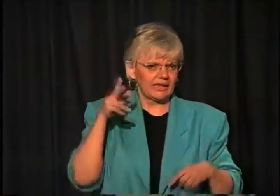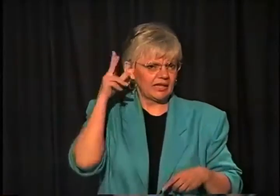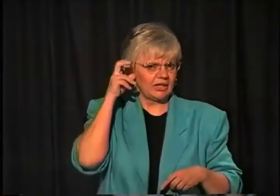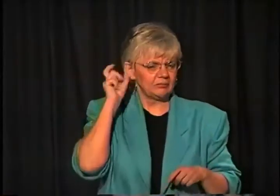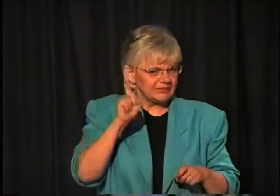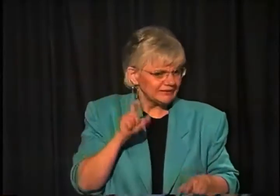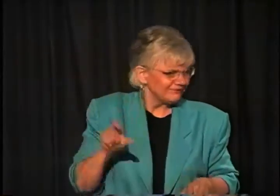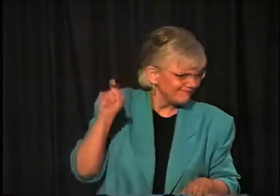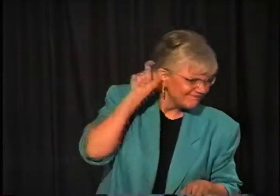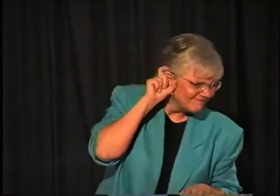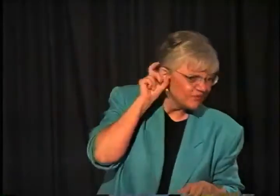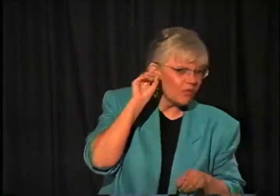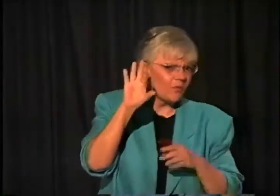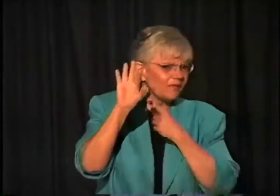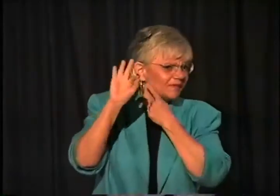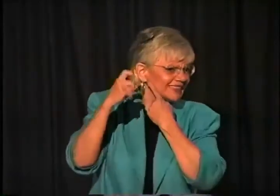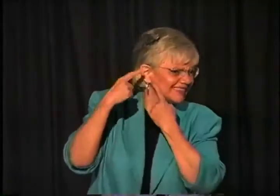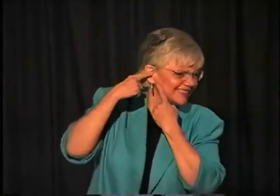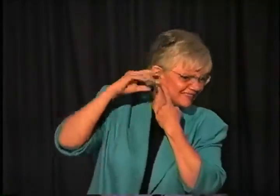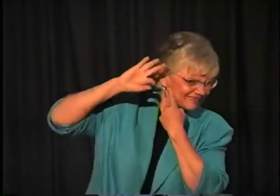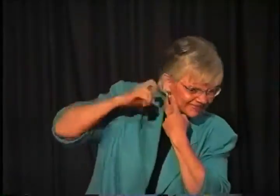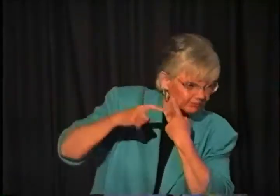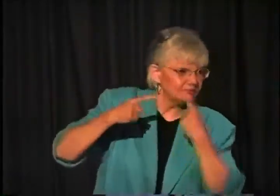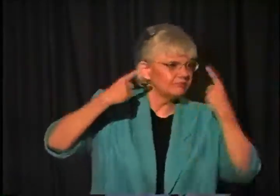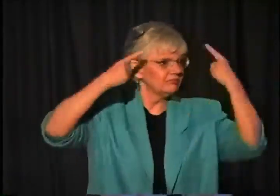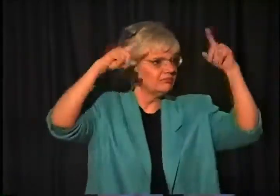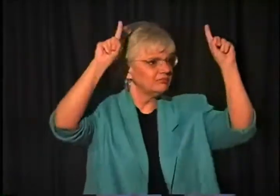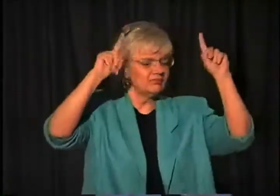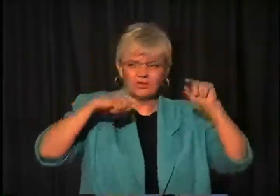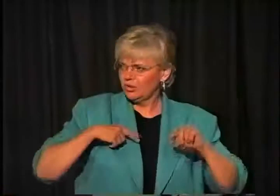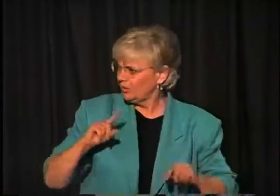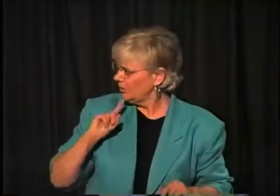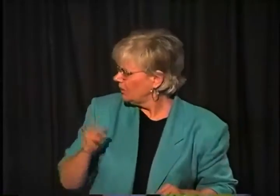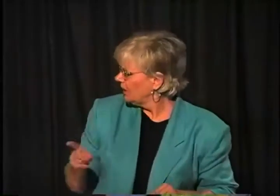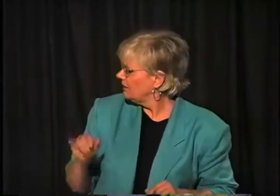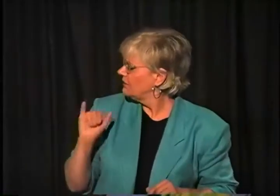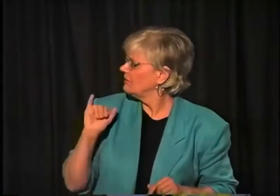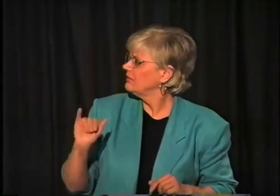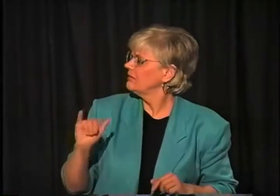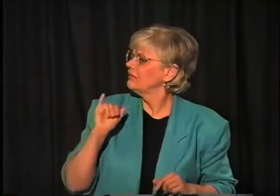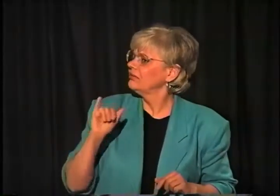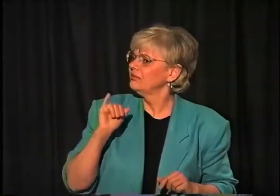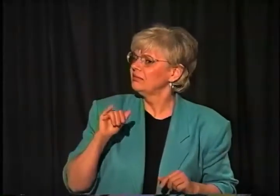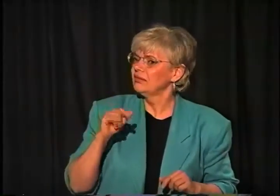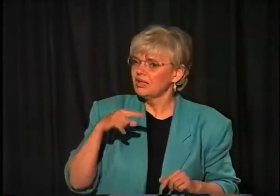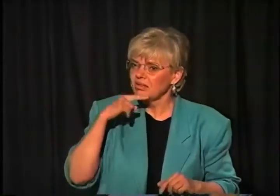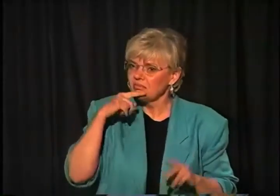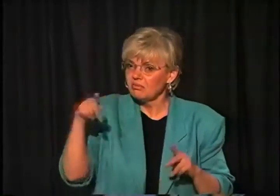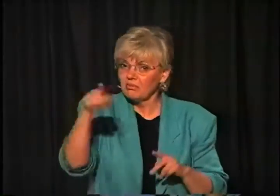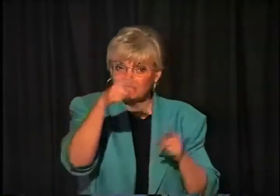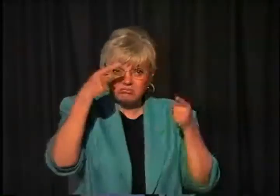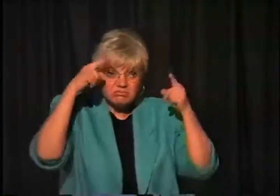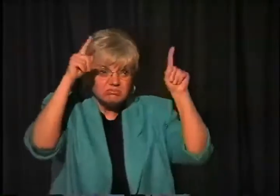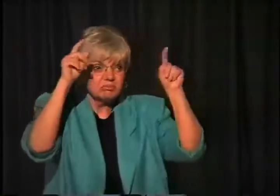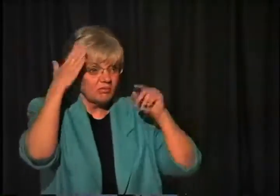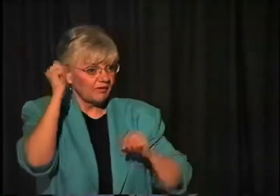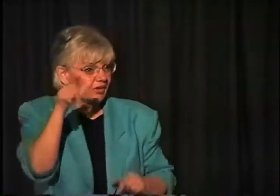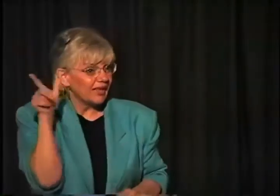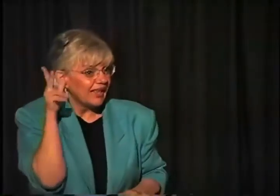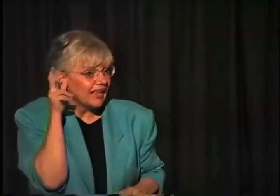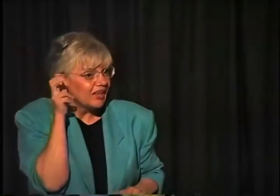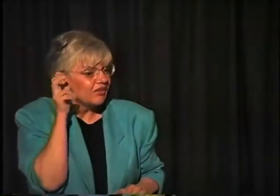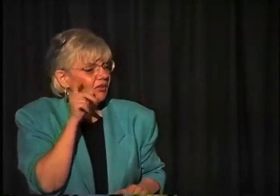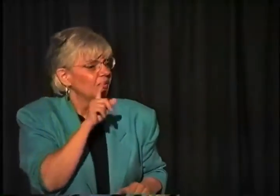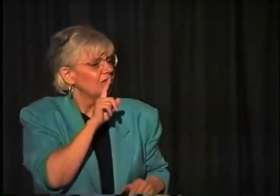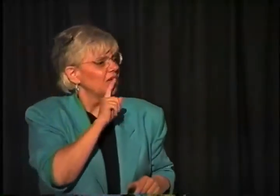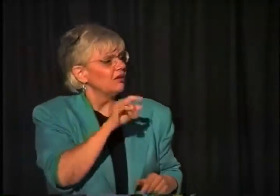deaf. Because we can't hear, there's been numerous efforts to try and repair that by giving us hearing aids and all these efforts